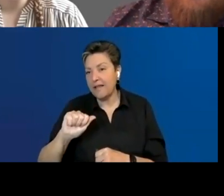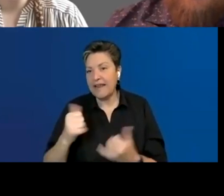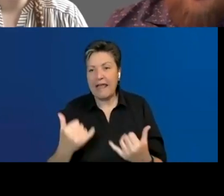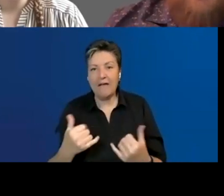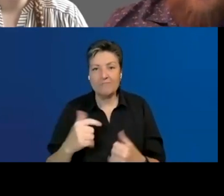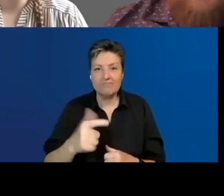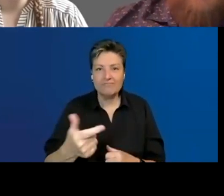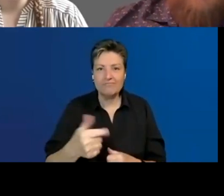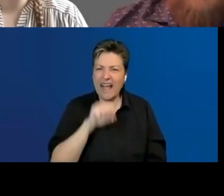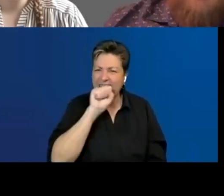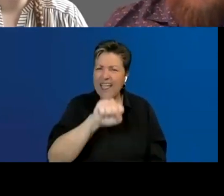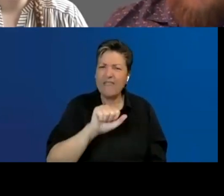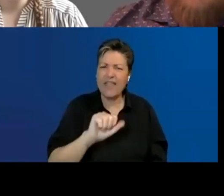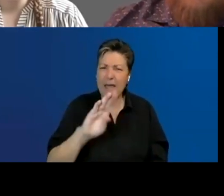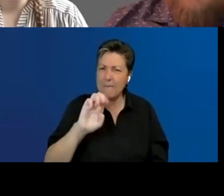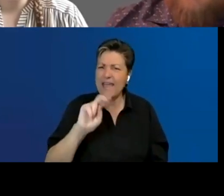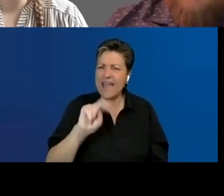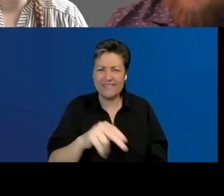Love that, Ben.